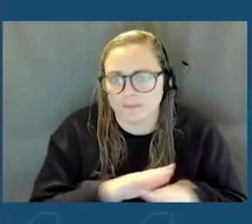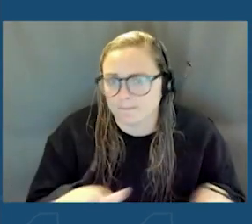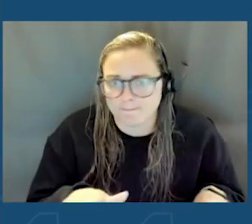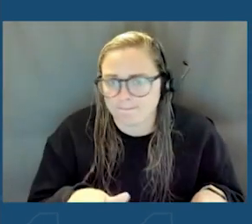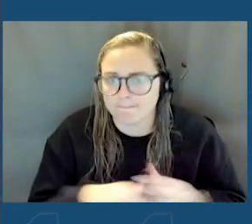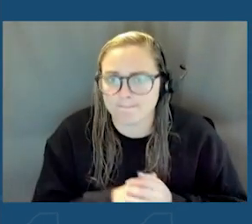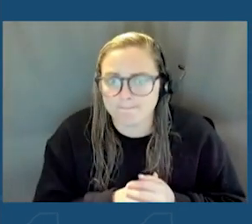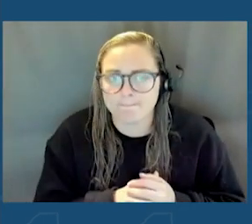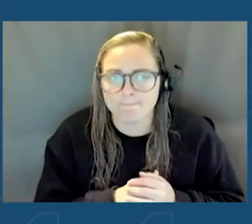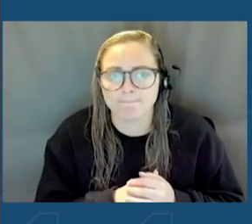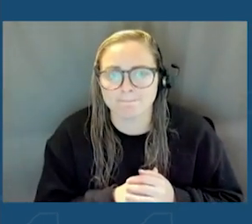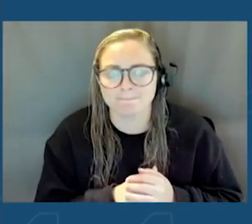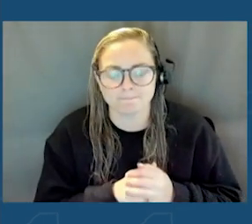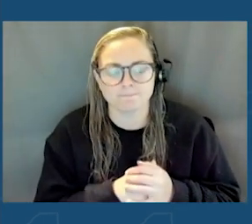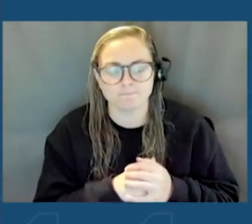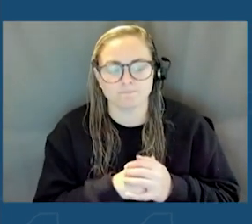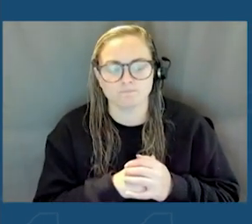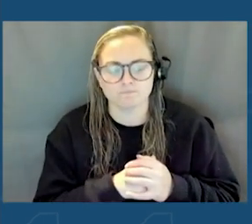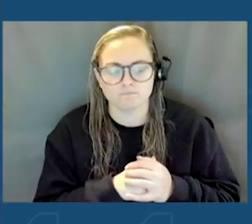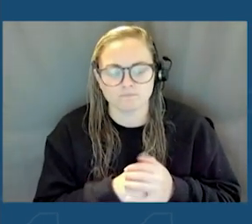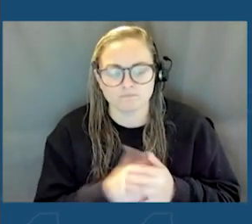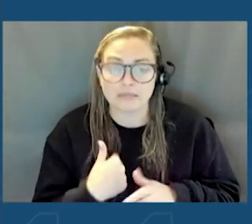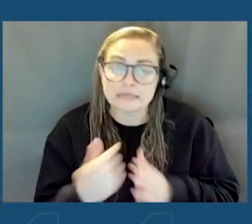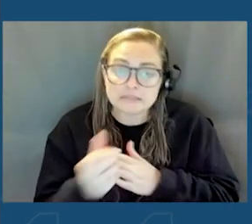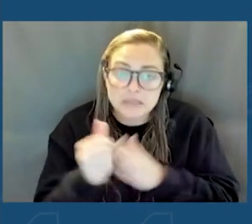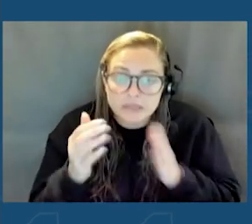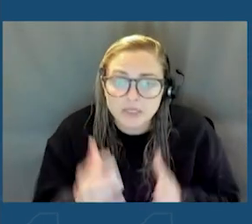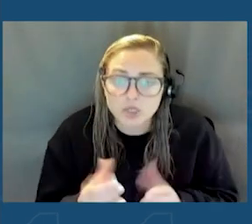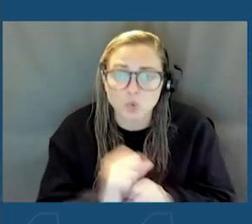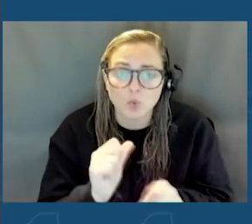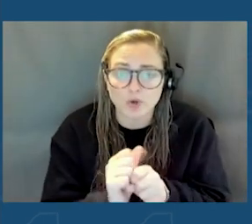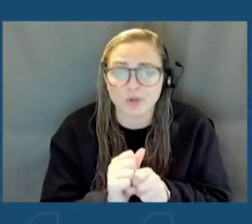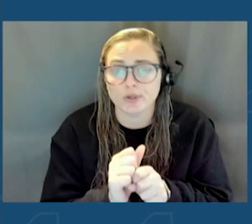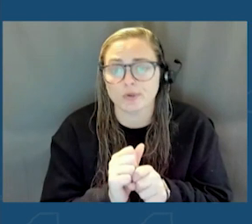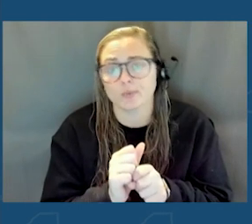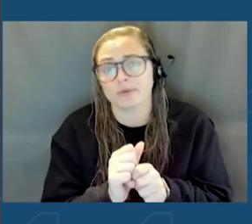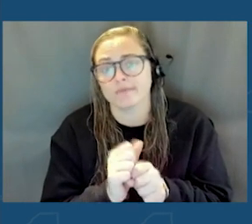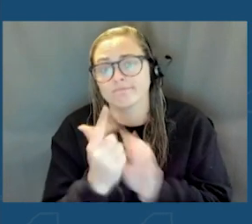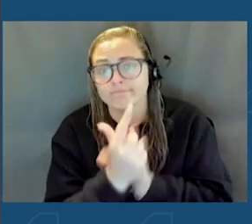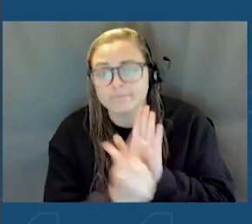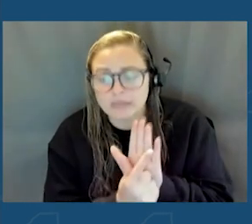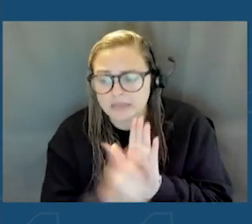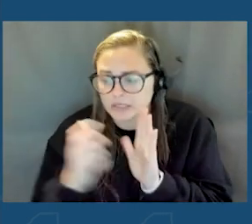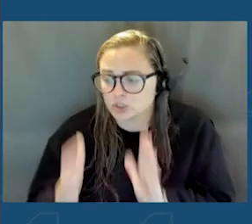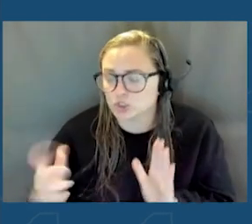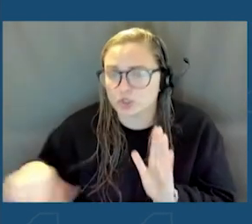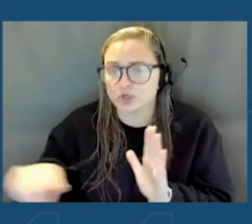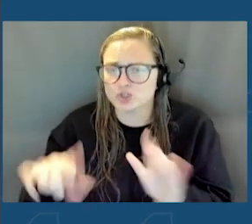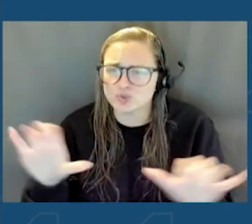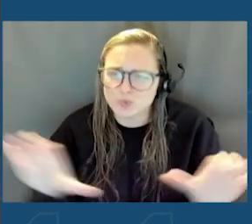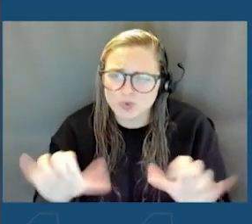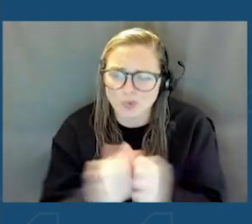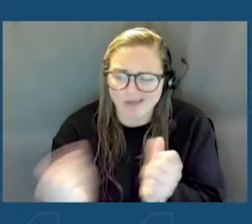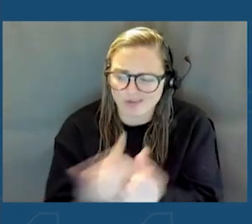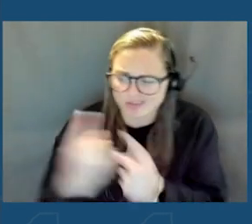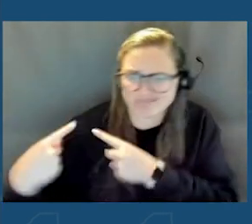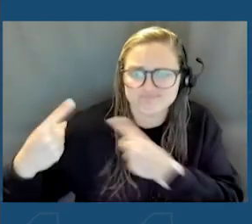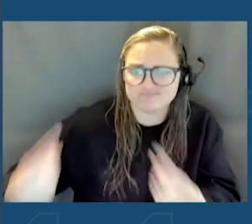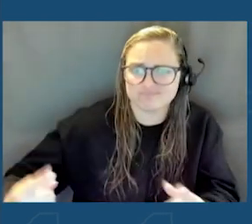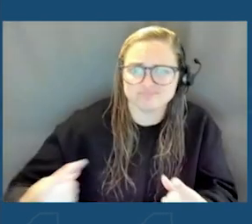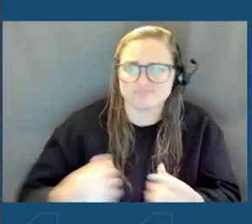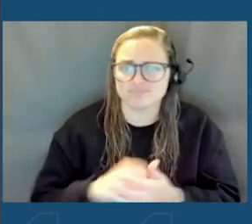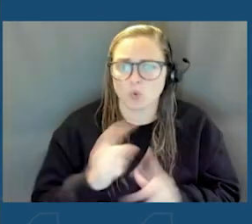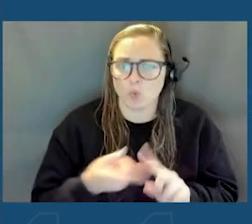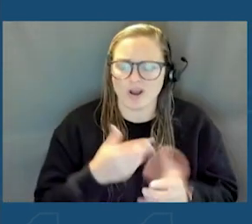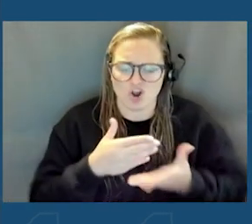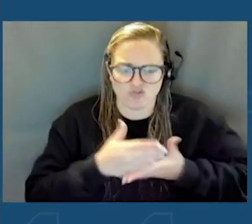meant and called upon all of us as leaders and working with the legislature to do what we've always done when our rights are